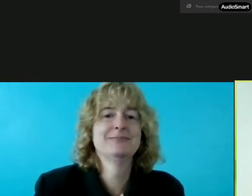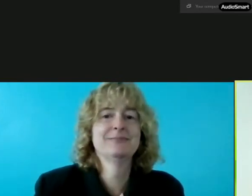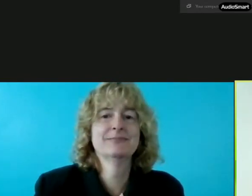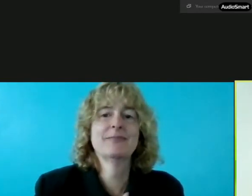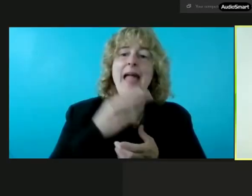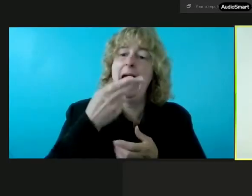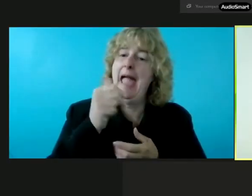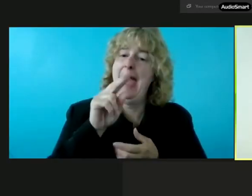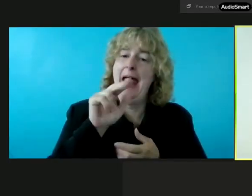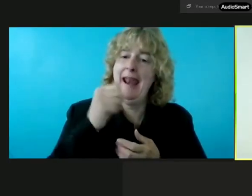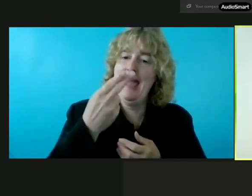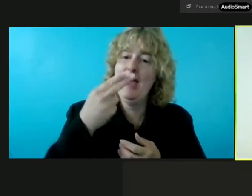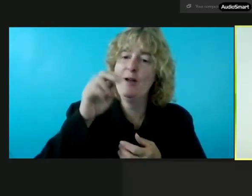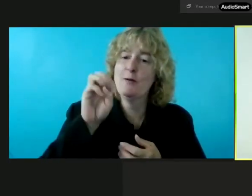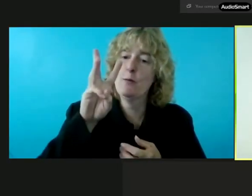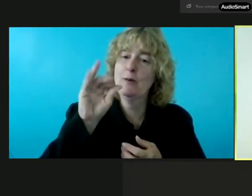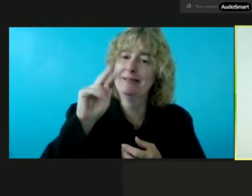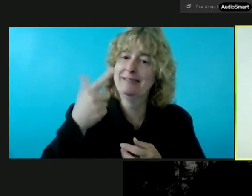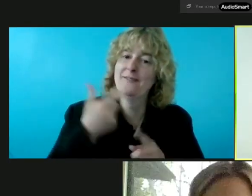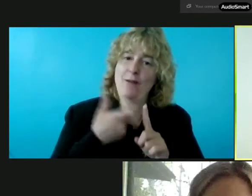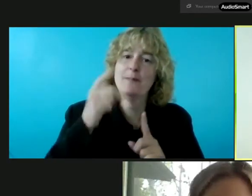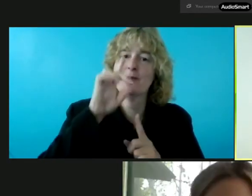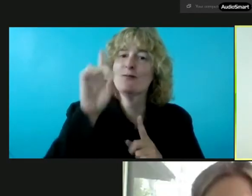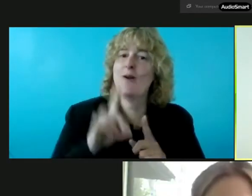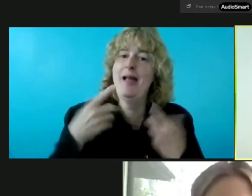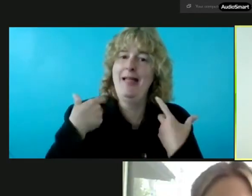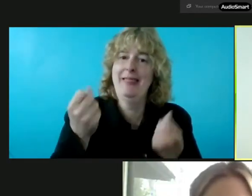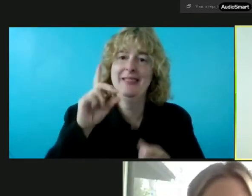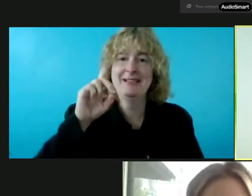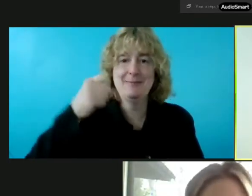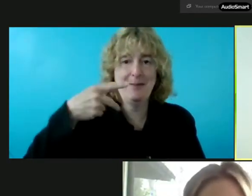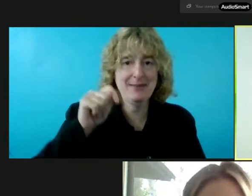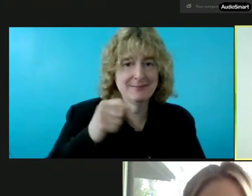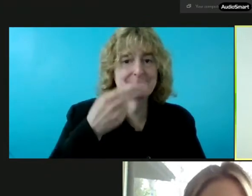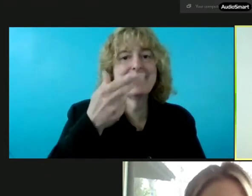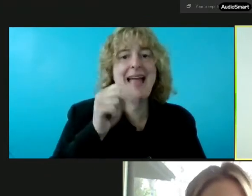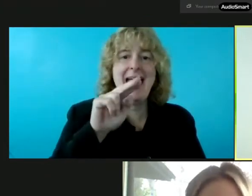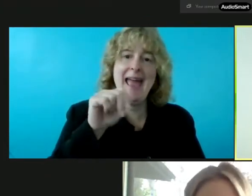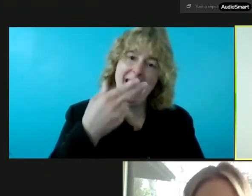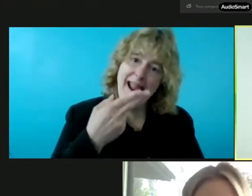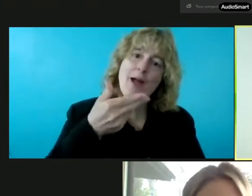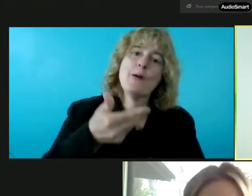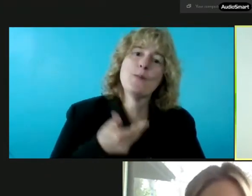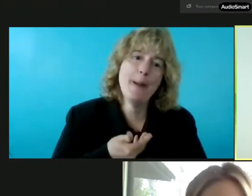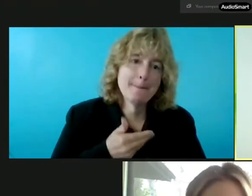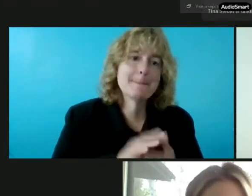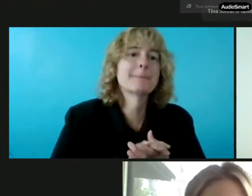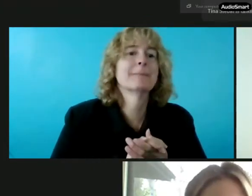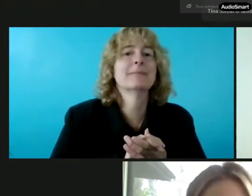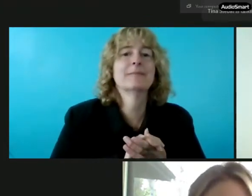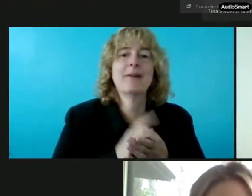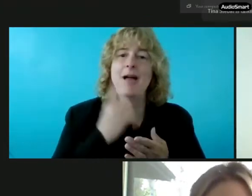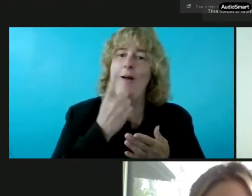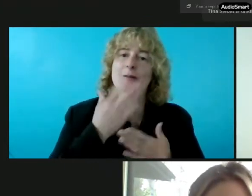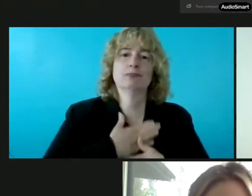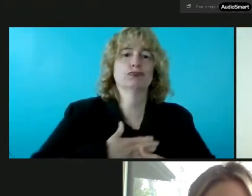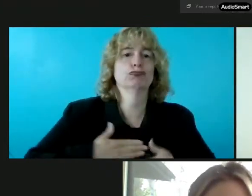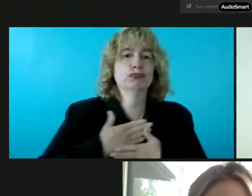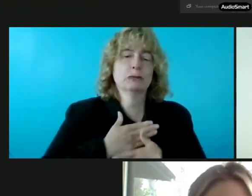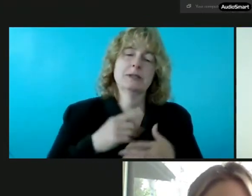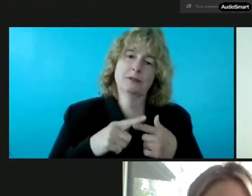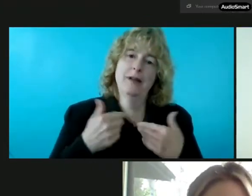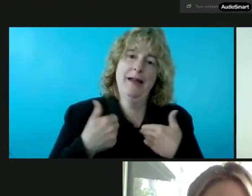Hannah Ewing from the Detroit Health Department. So Hannah, welcome. We're always pleased to have you here with